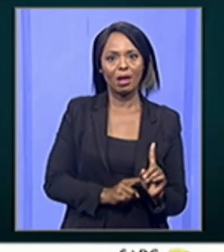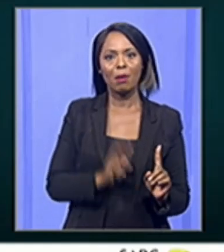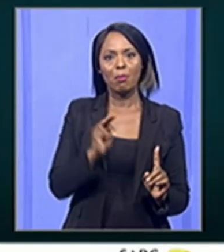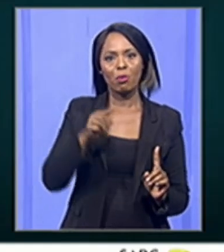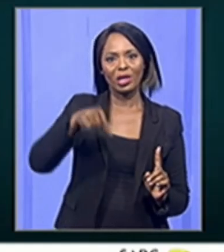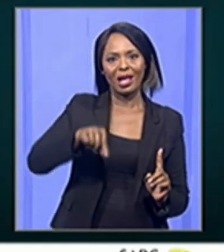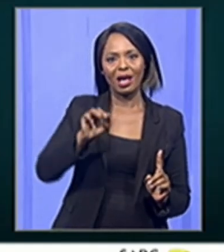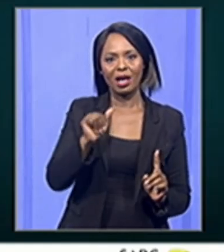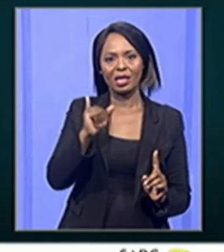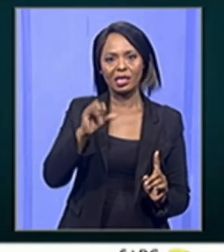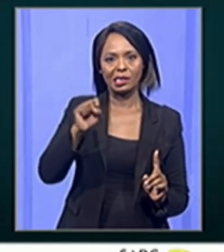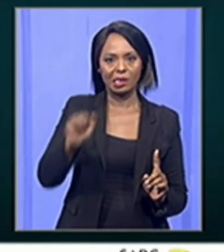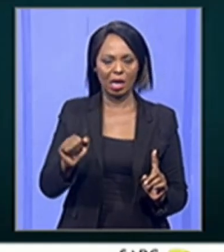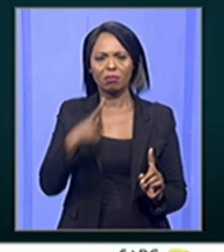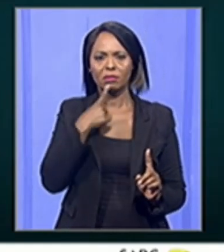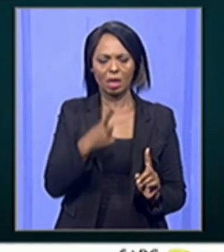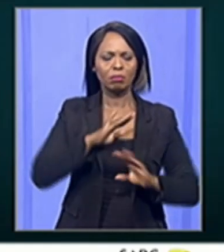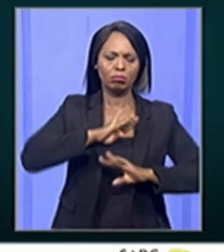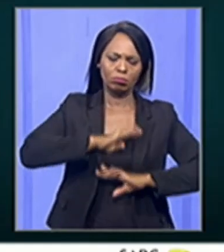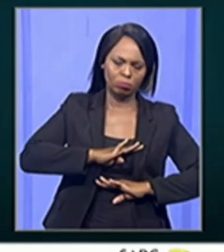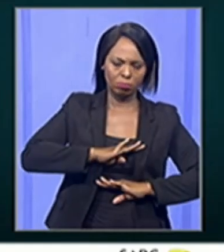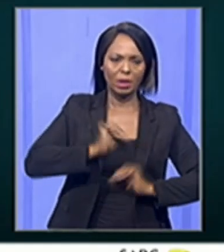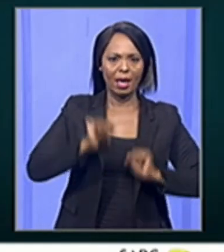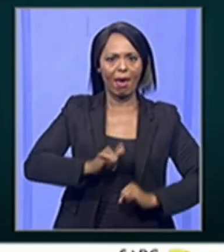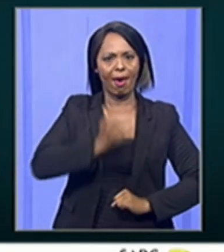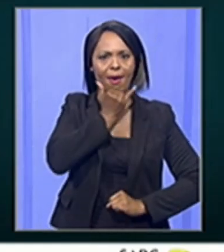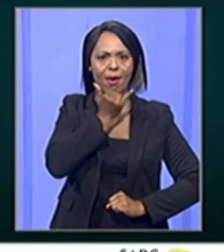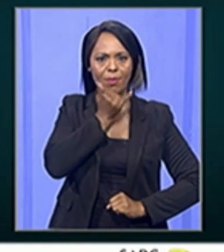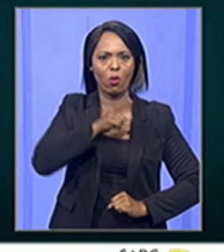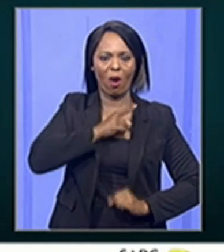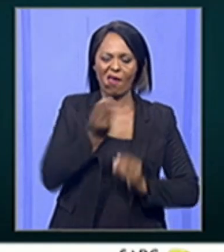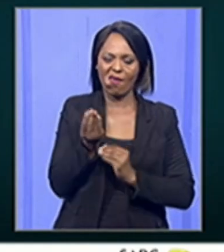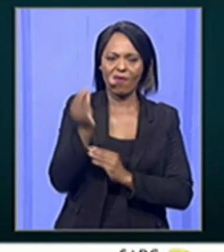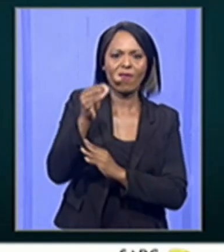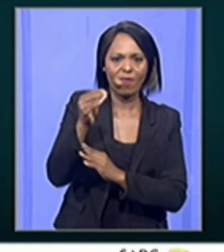re nna ka noši ke thabela fela gore o okeleditše